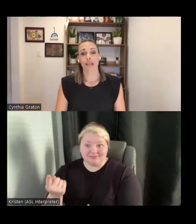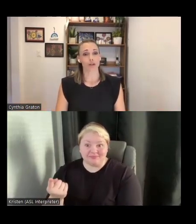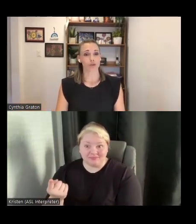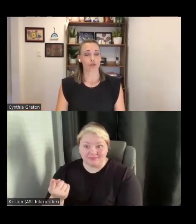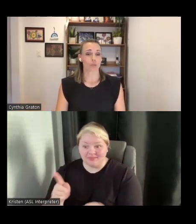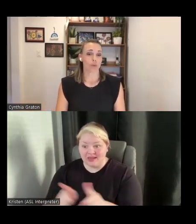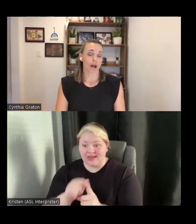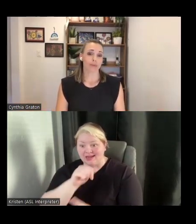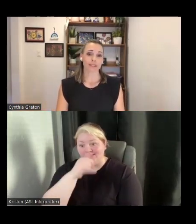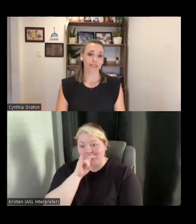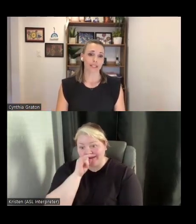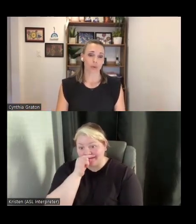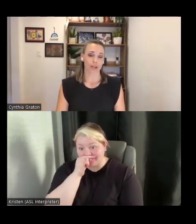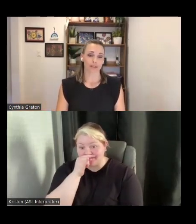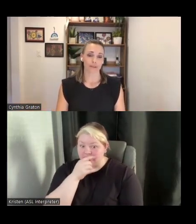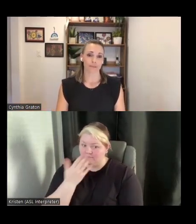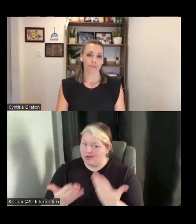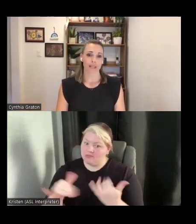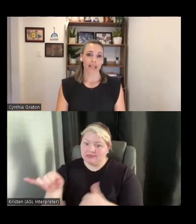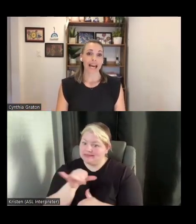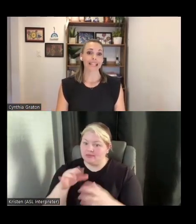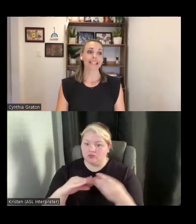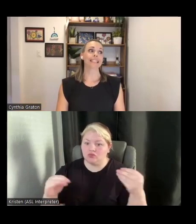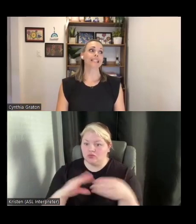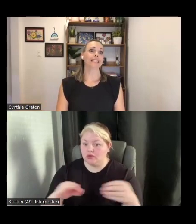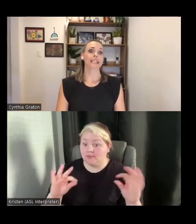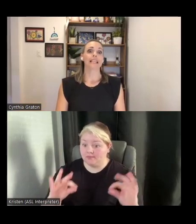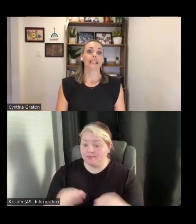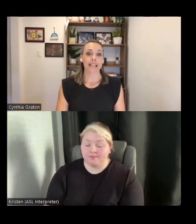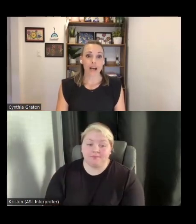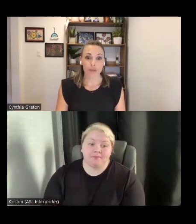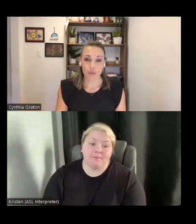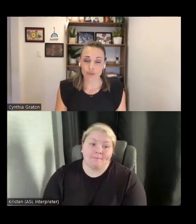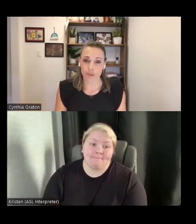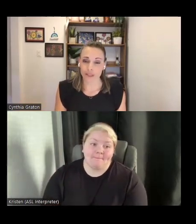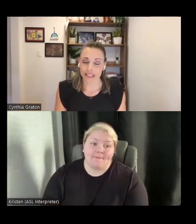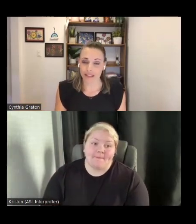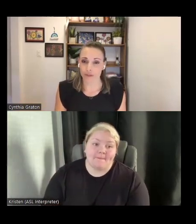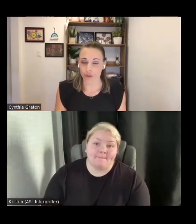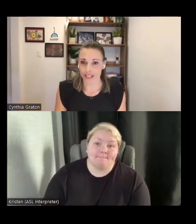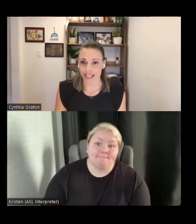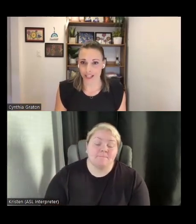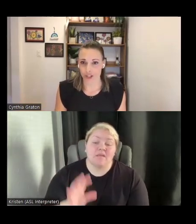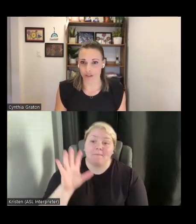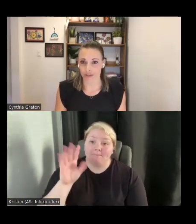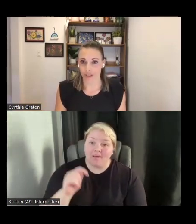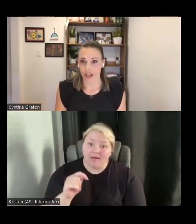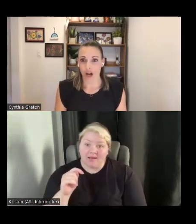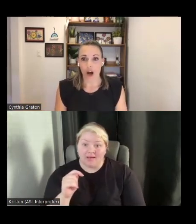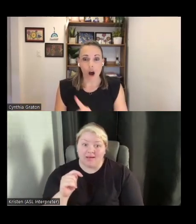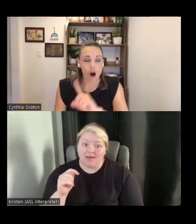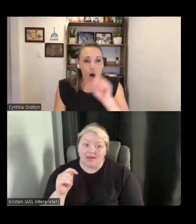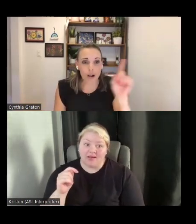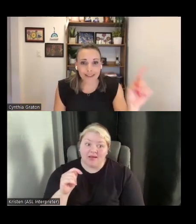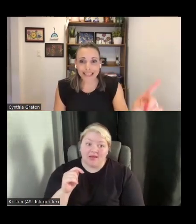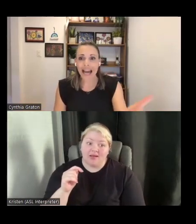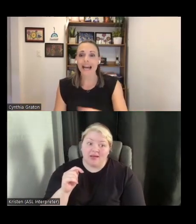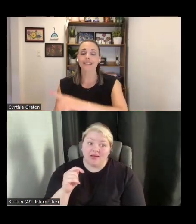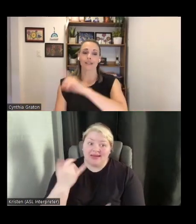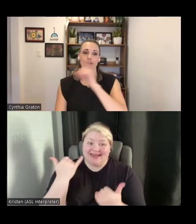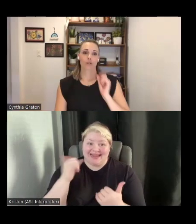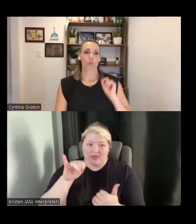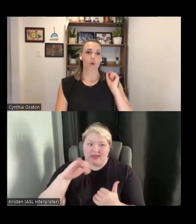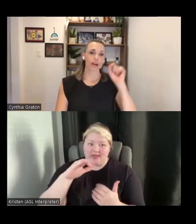other kiddos you're probably dealing with. At least now that we've completed the first section, all